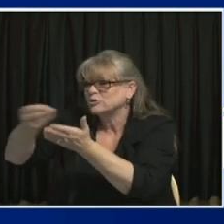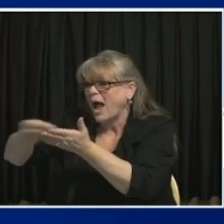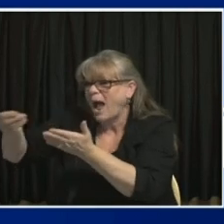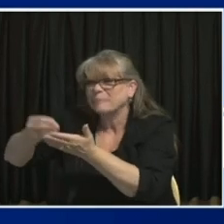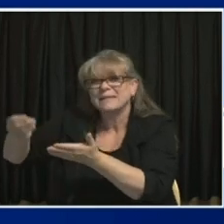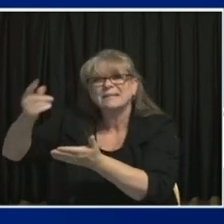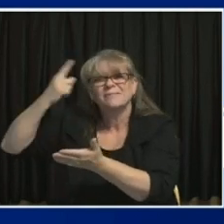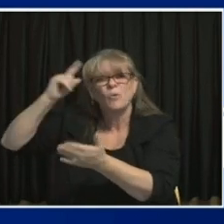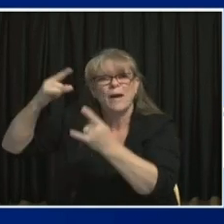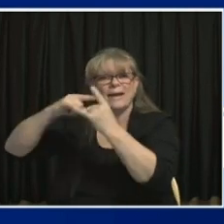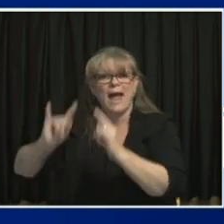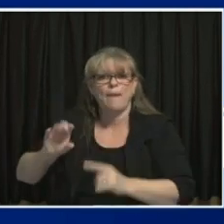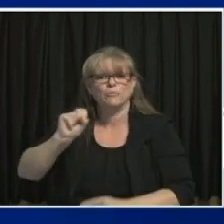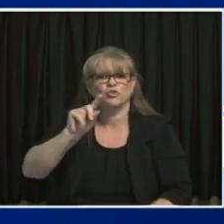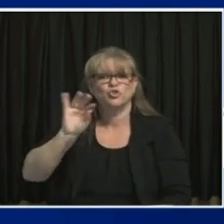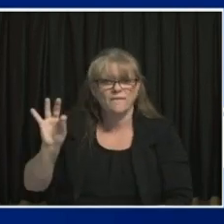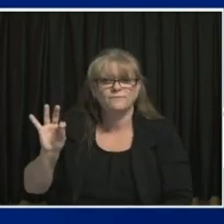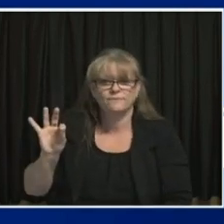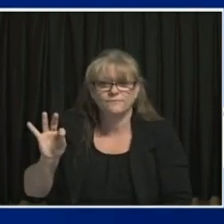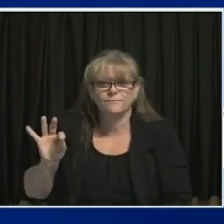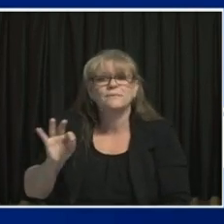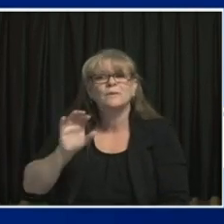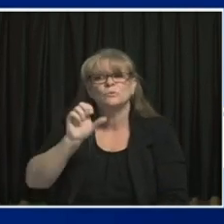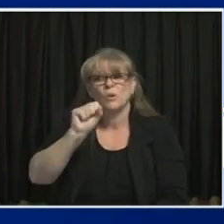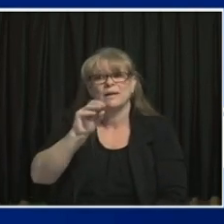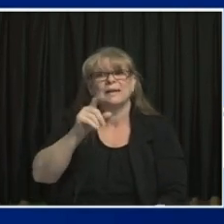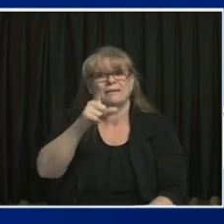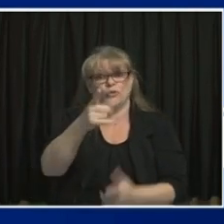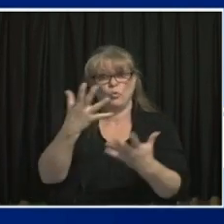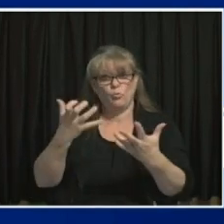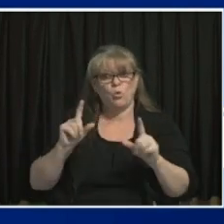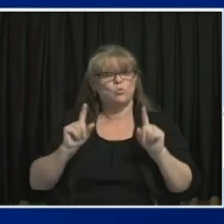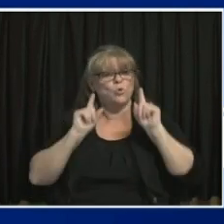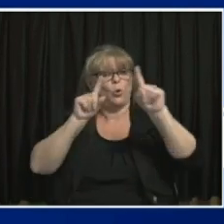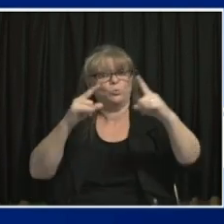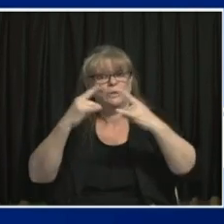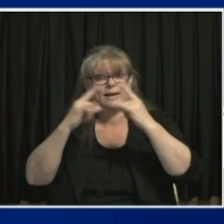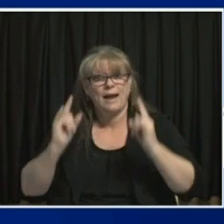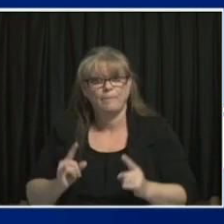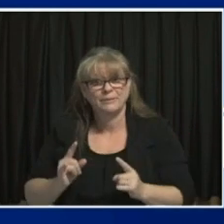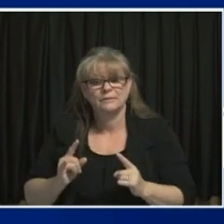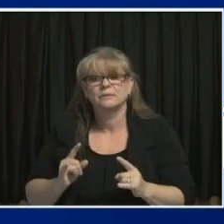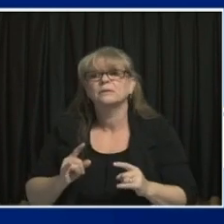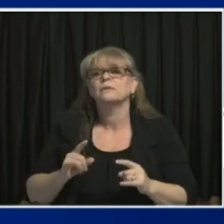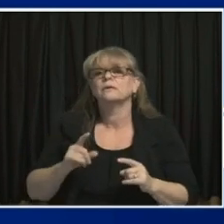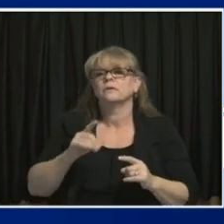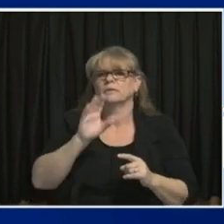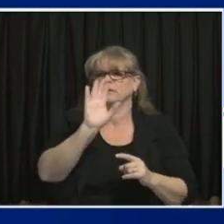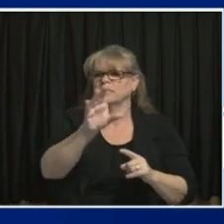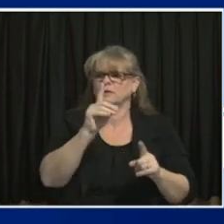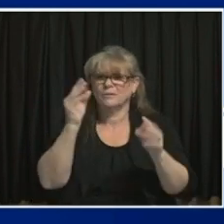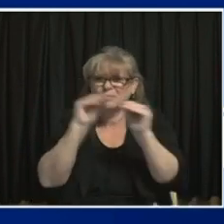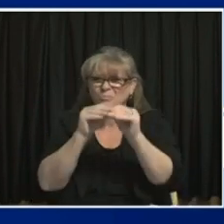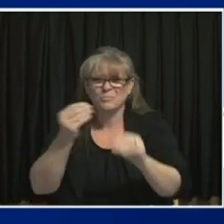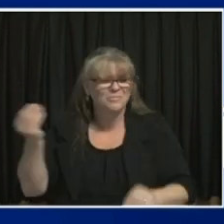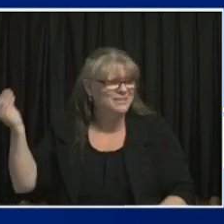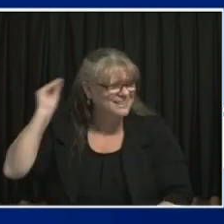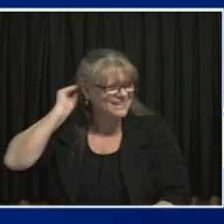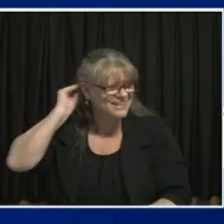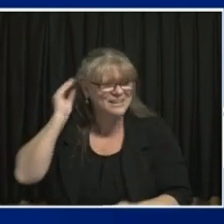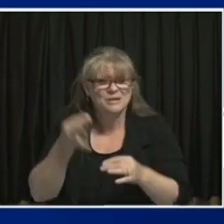one of these campsites or the federal ones that are open or on a friend's land, here's what's important. You should fill up your